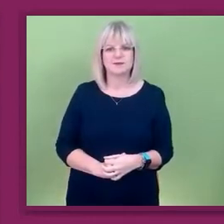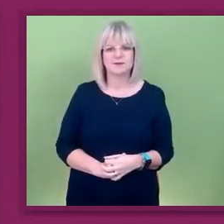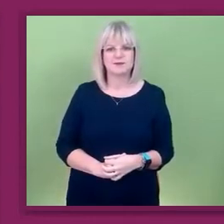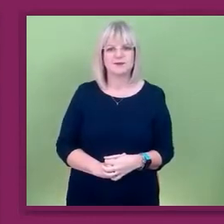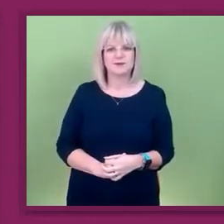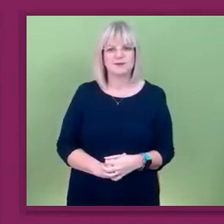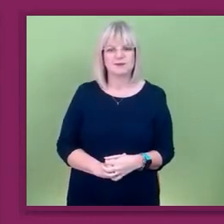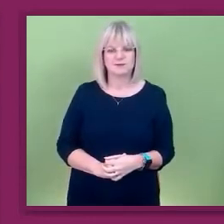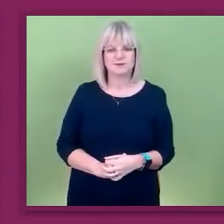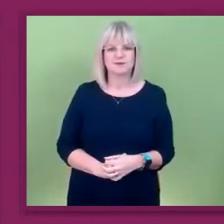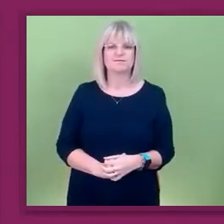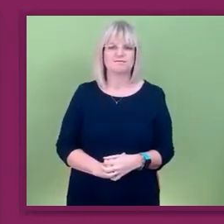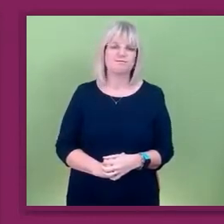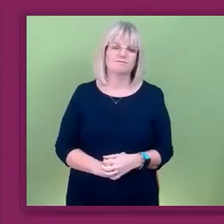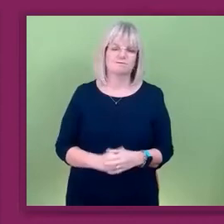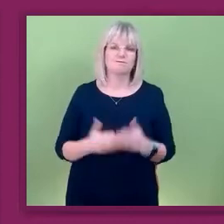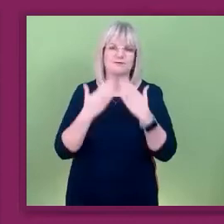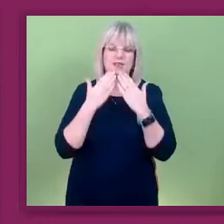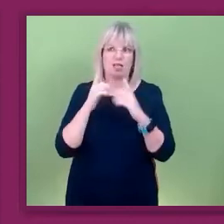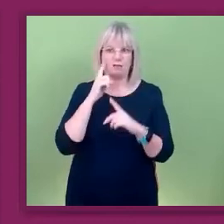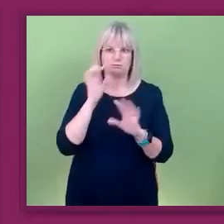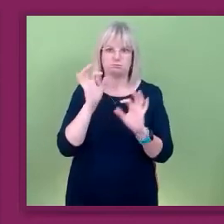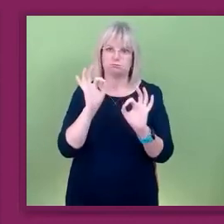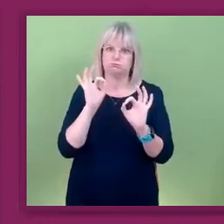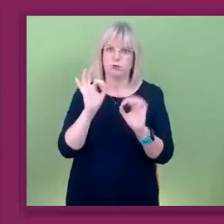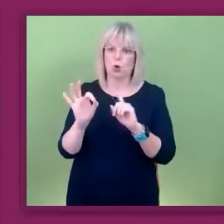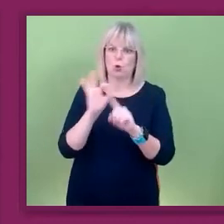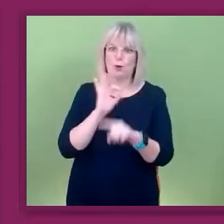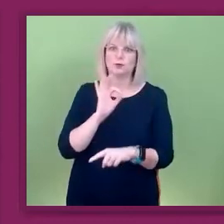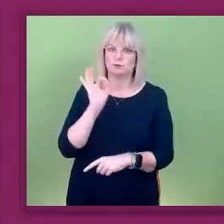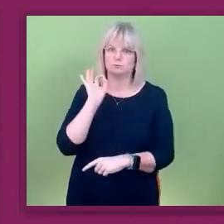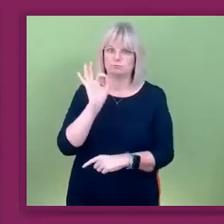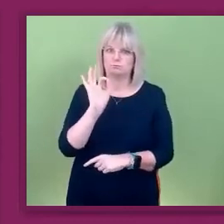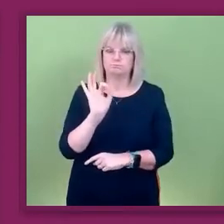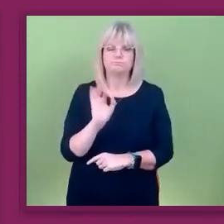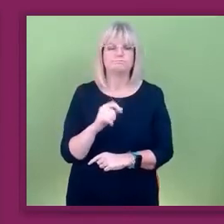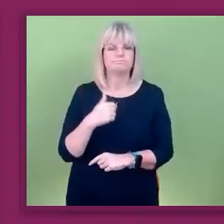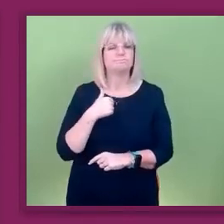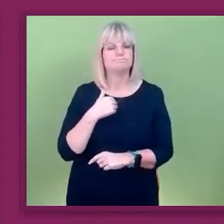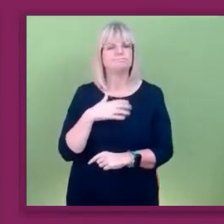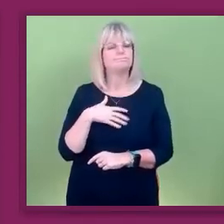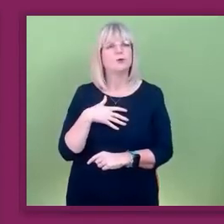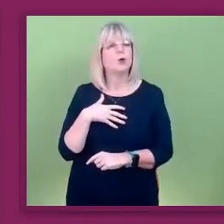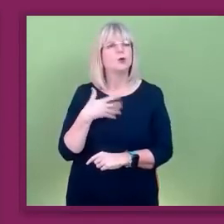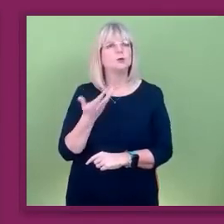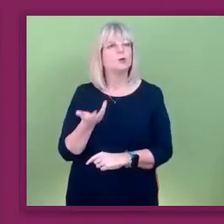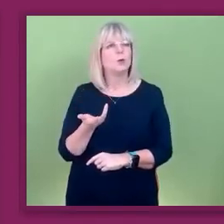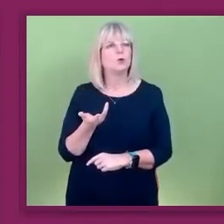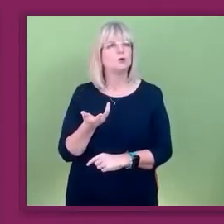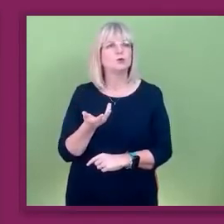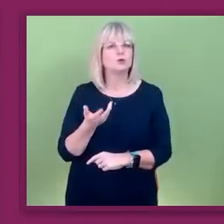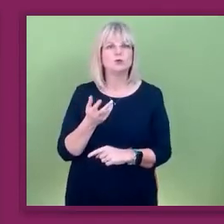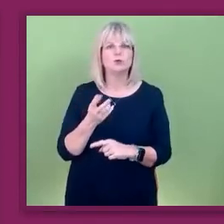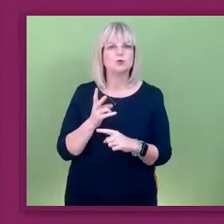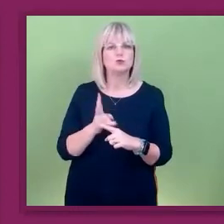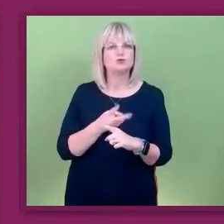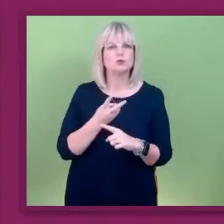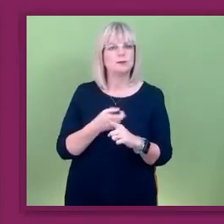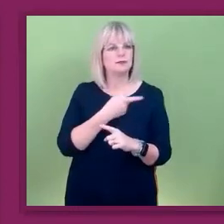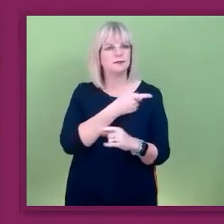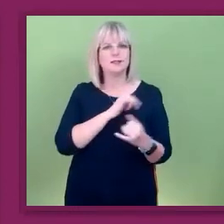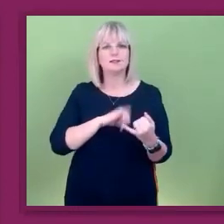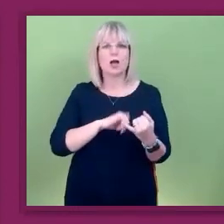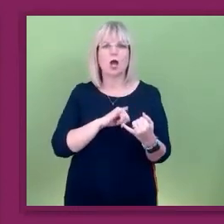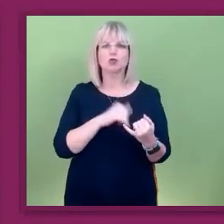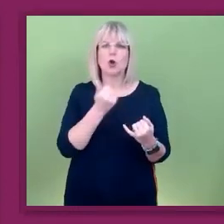Thank you. I think it's a great question, and I don't want to sort of echo what Sandra has already